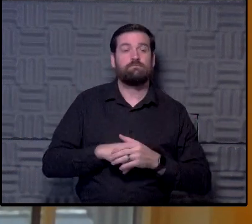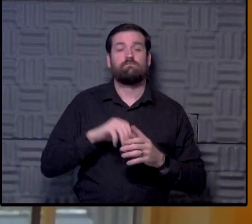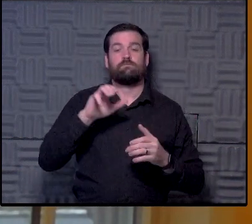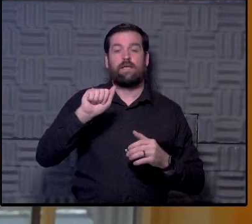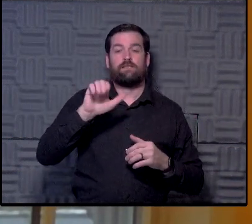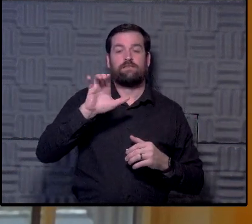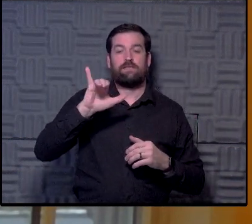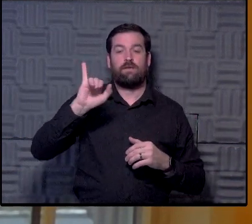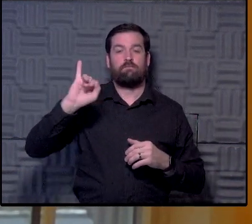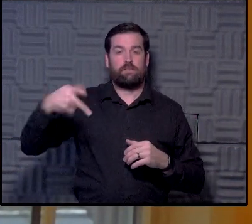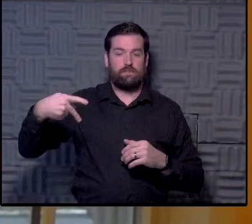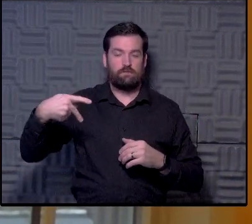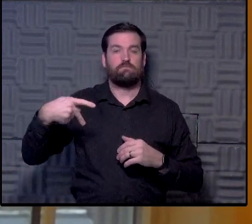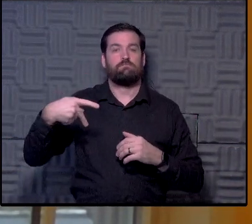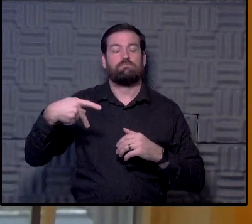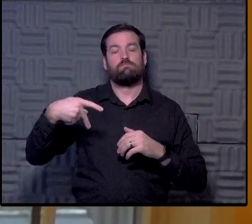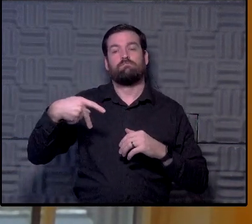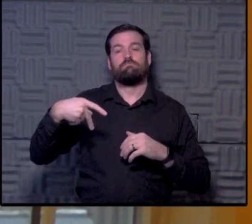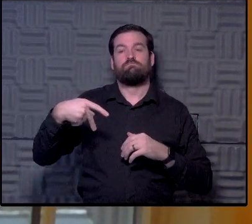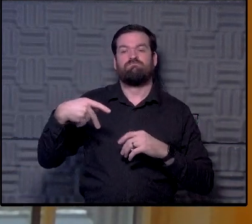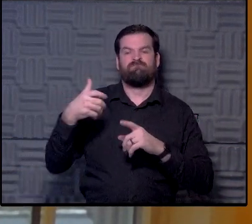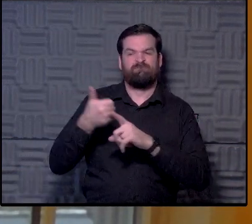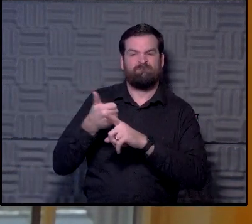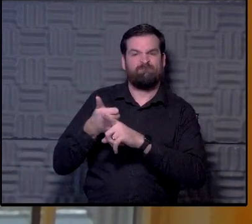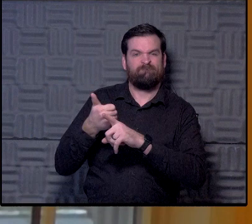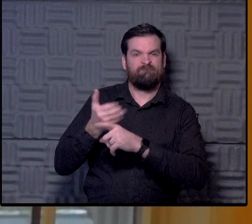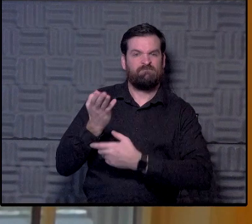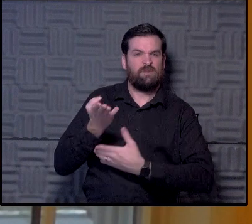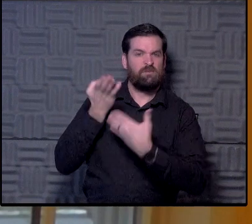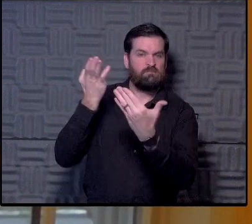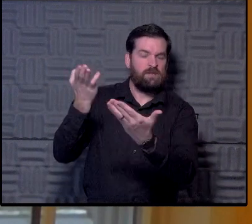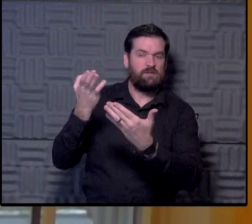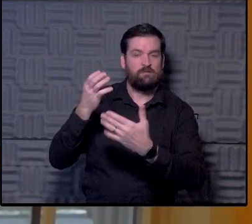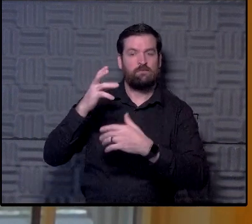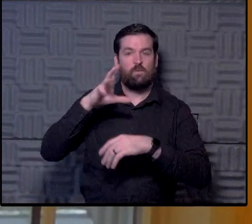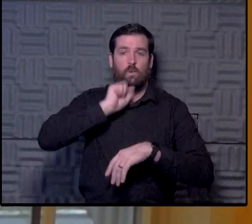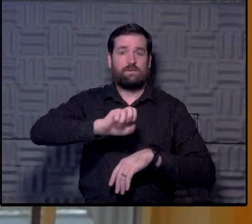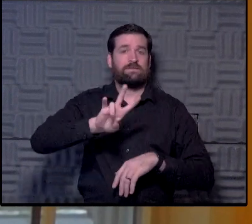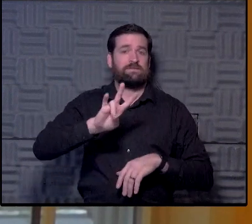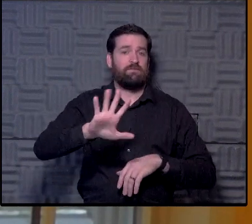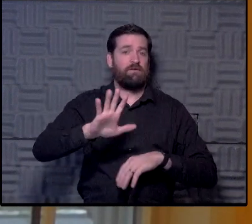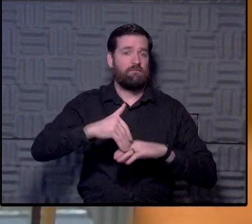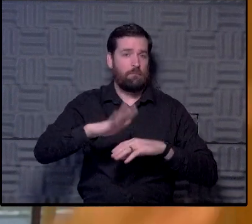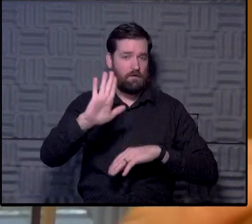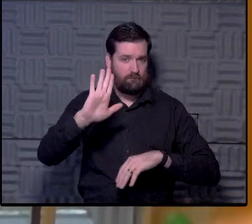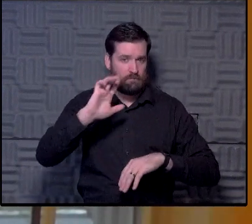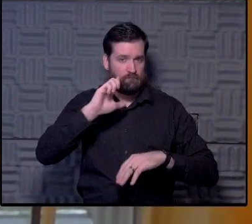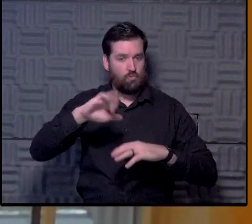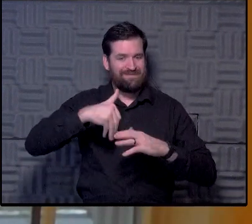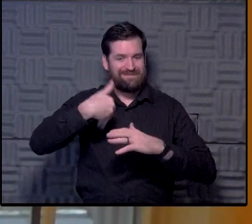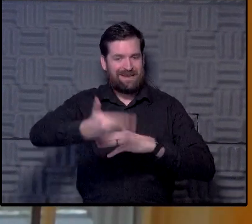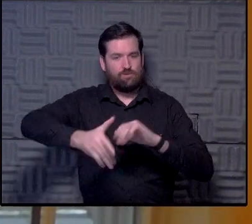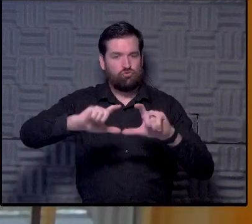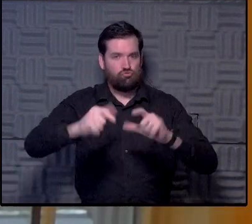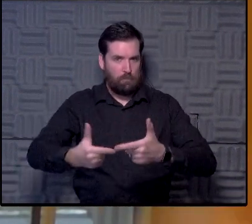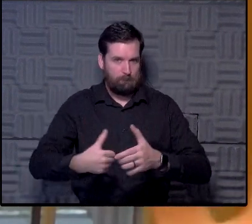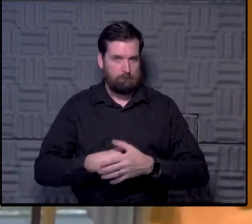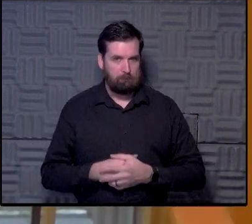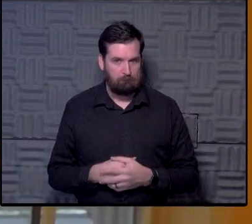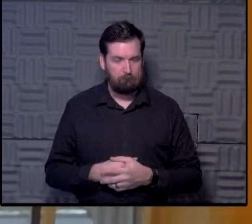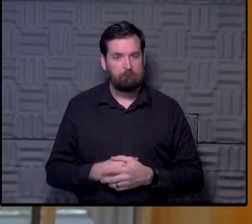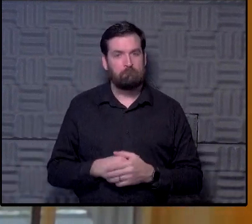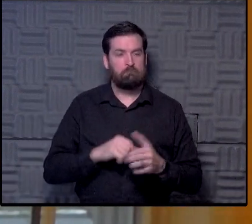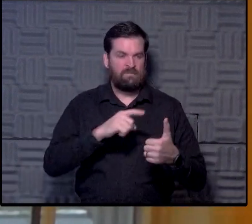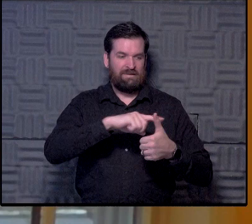ACIP, the Advisory Committee on Immunization Practices, recommended 75 and up as the next tier. So it's